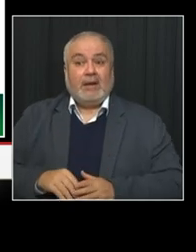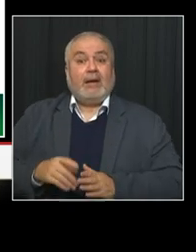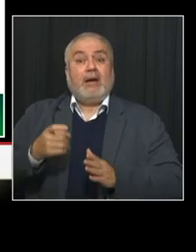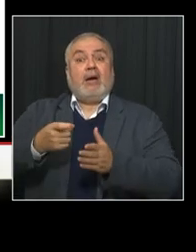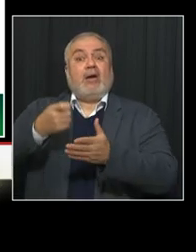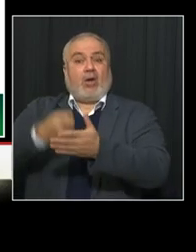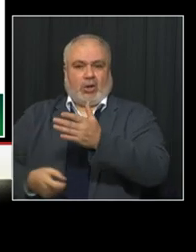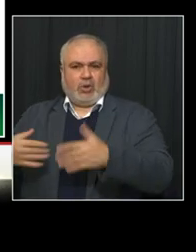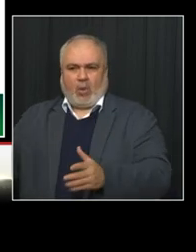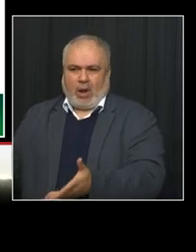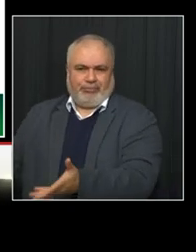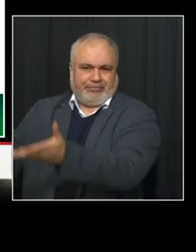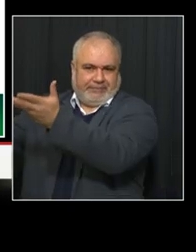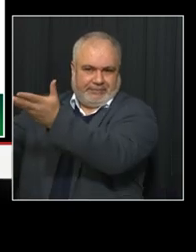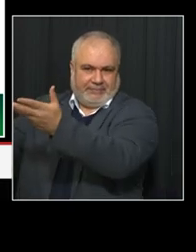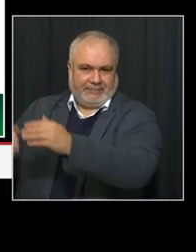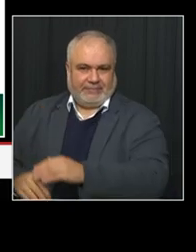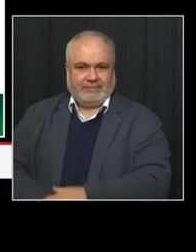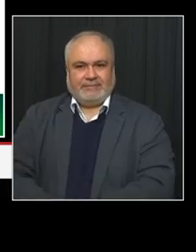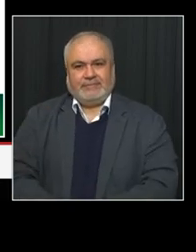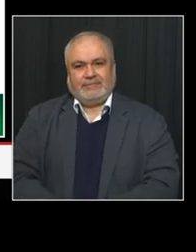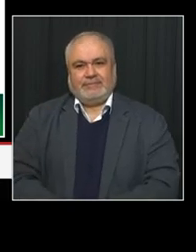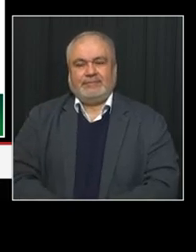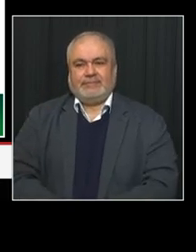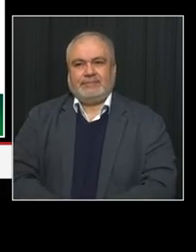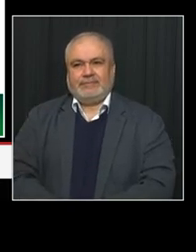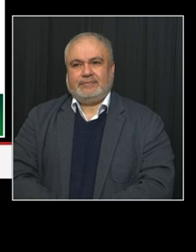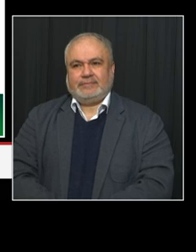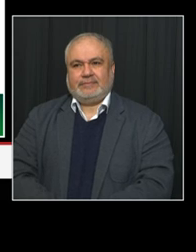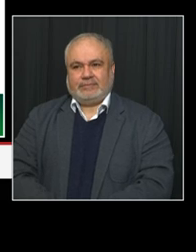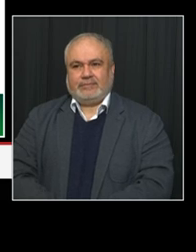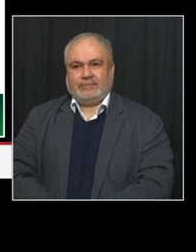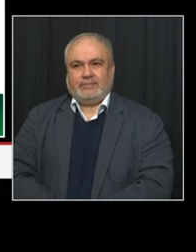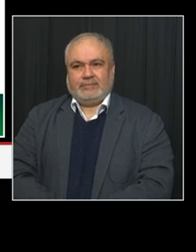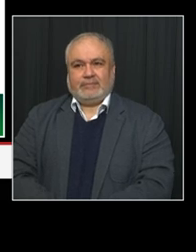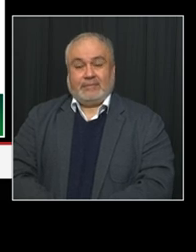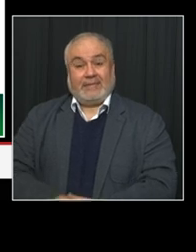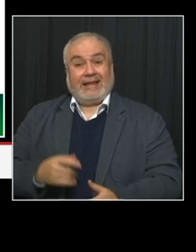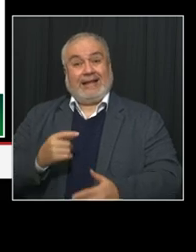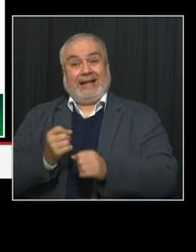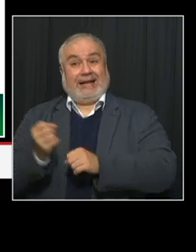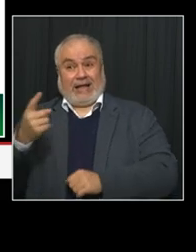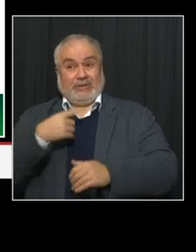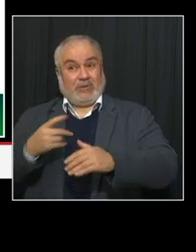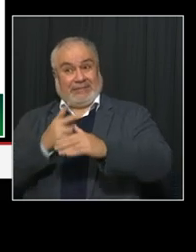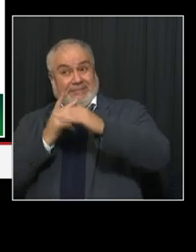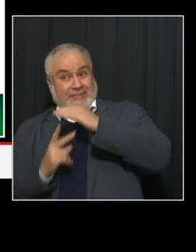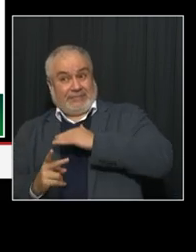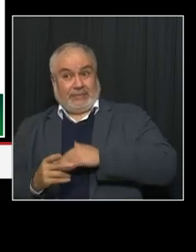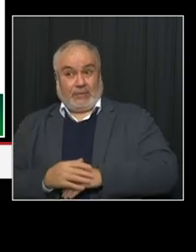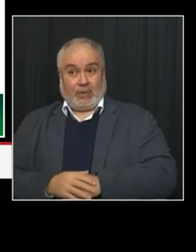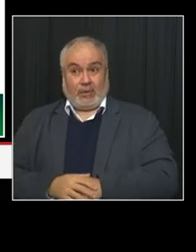budget next year, we're looking at about a $1.1 billion gap due to two reasons. One, we have